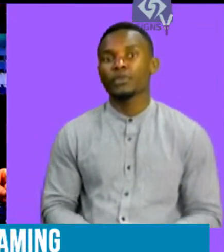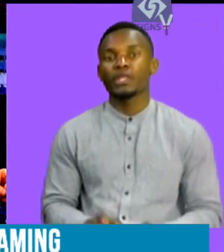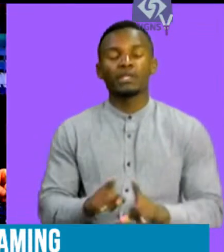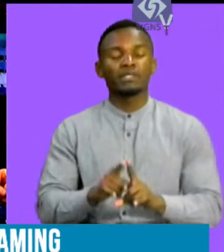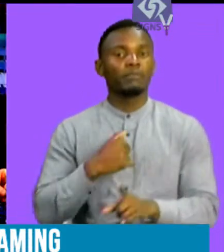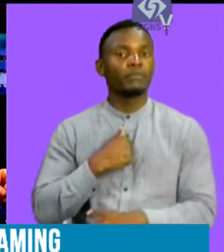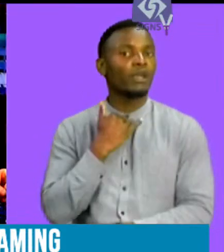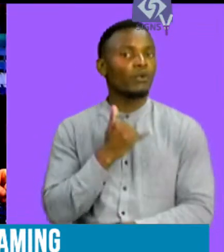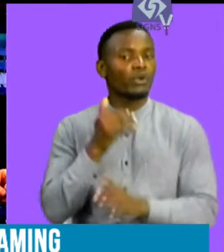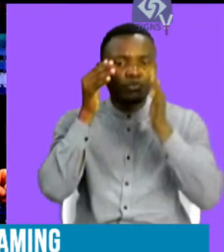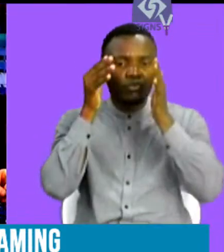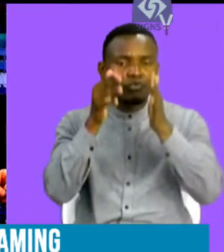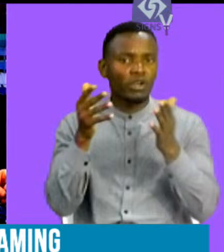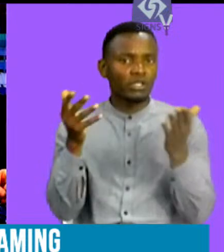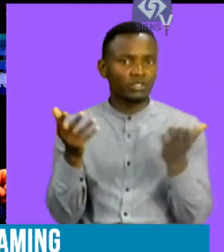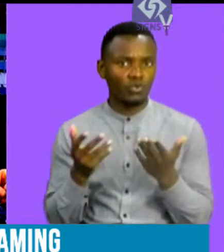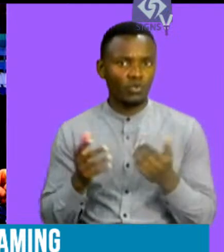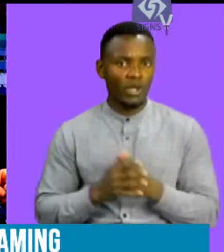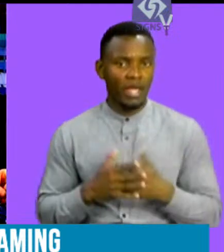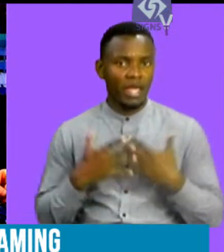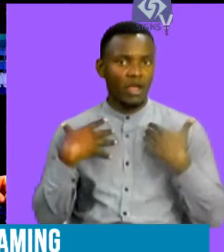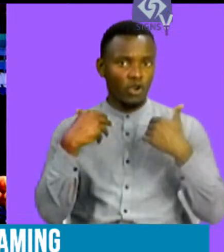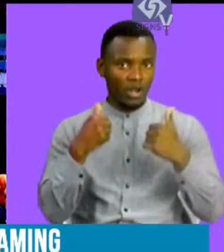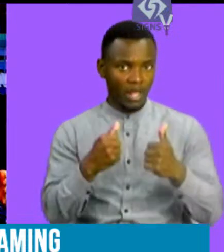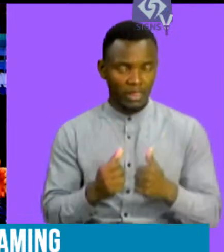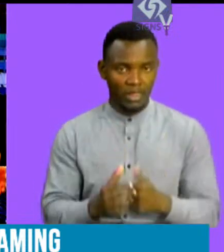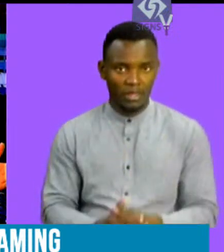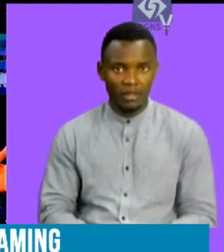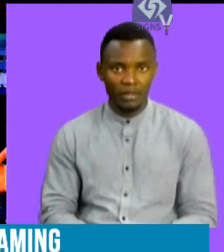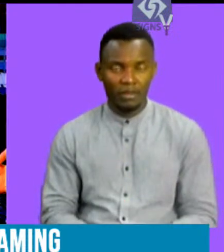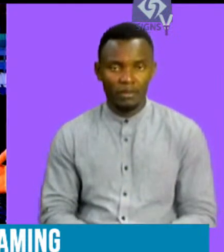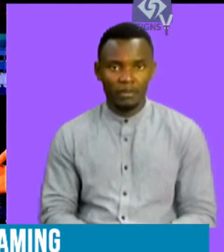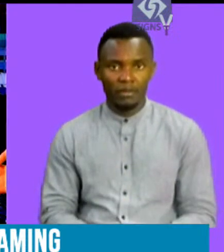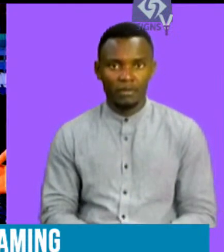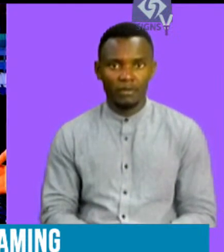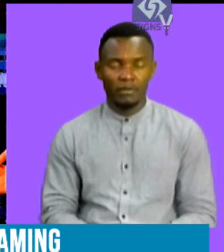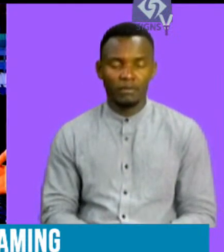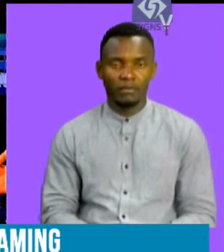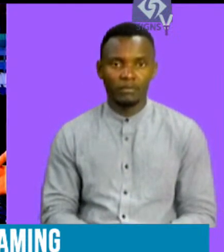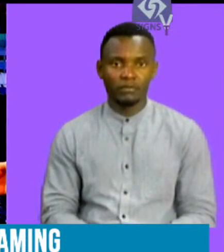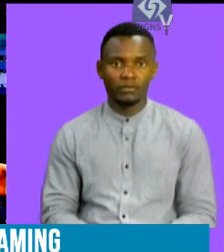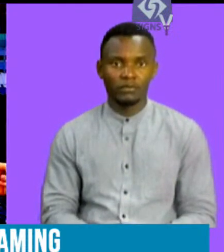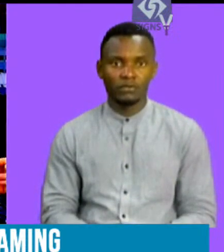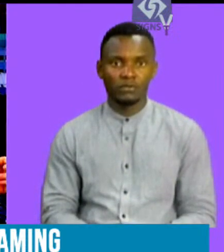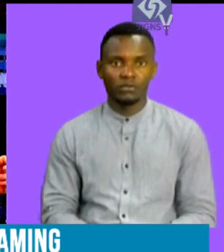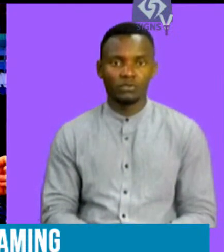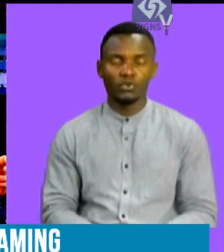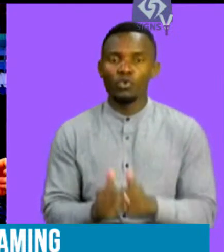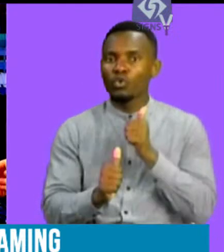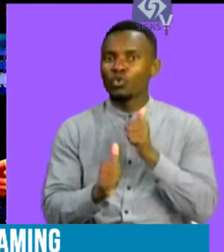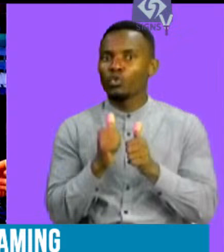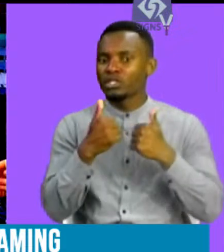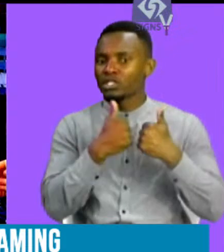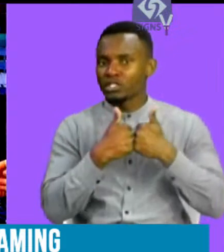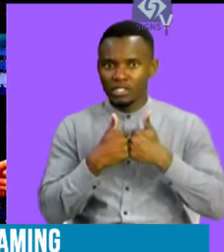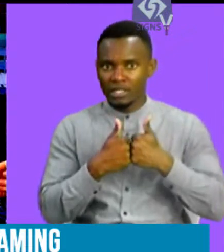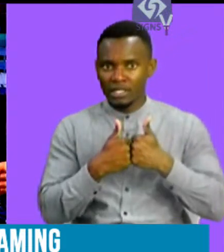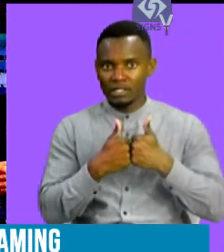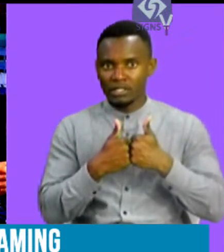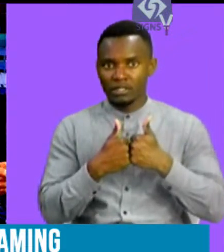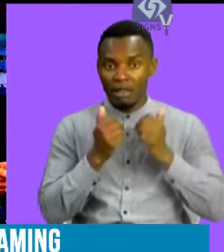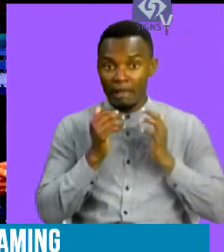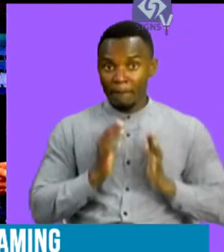focus on this aspect of health and probably what are some of the challenges that persons with